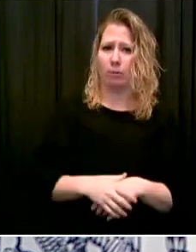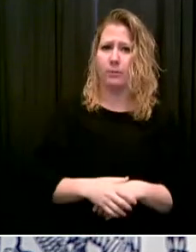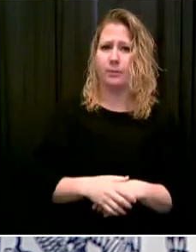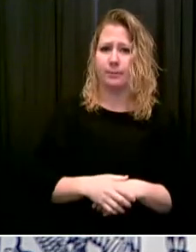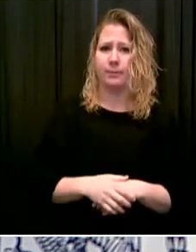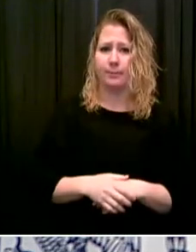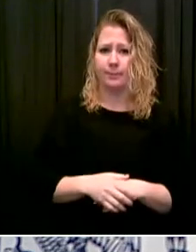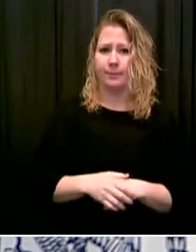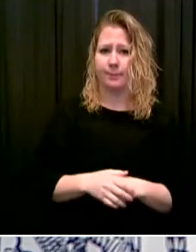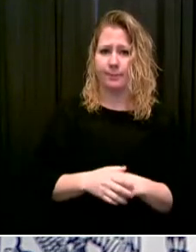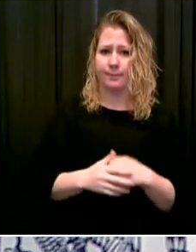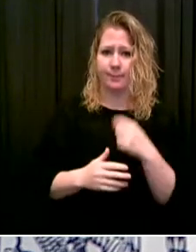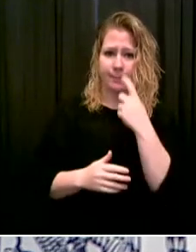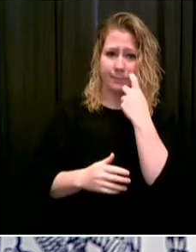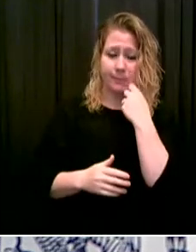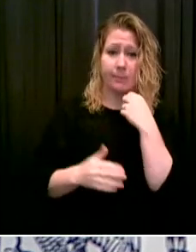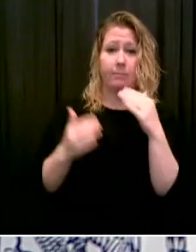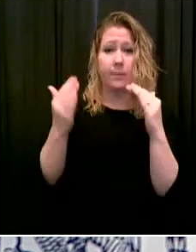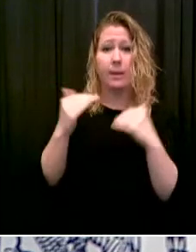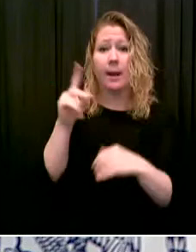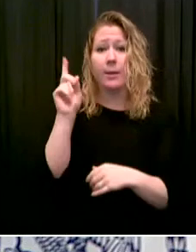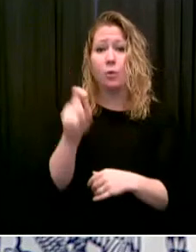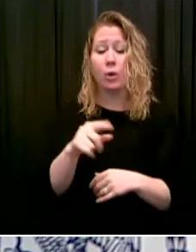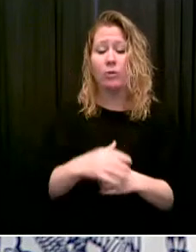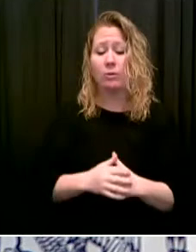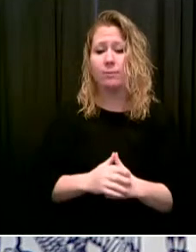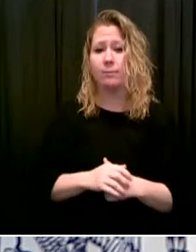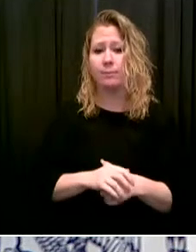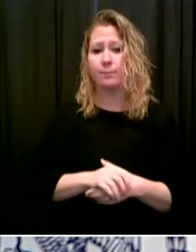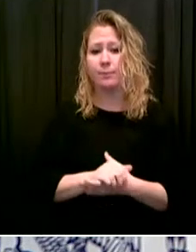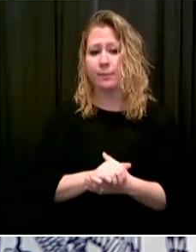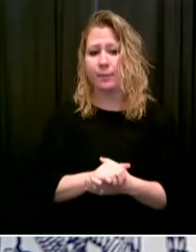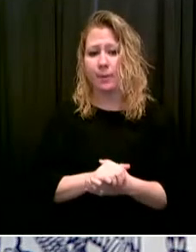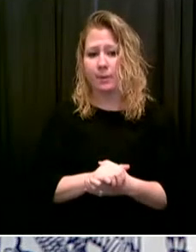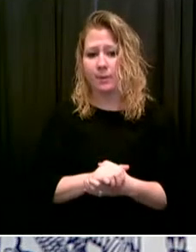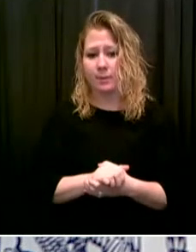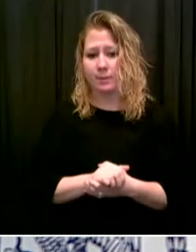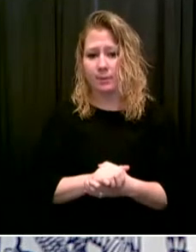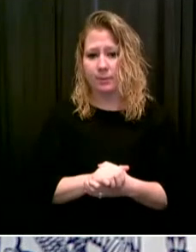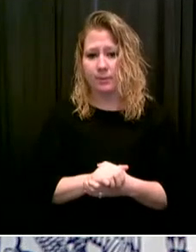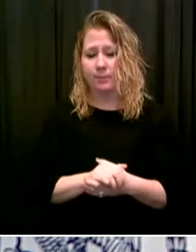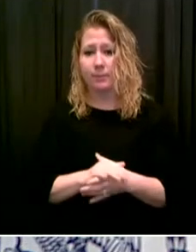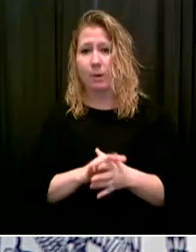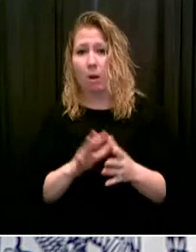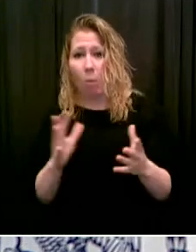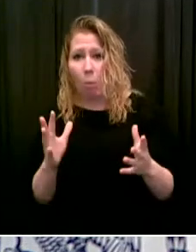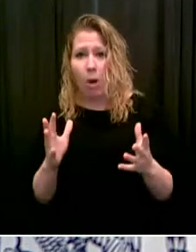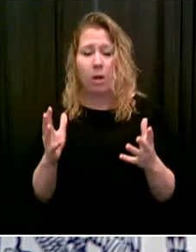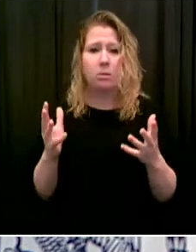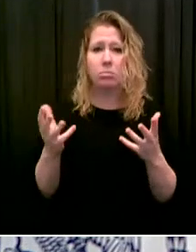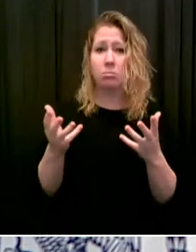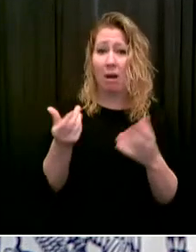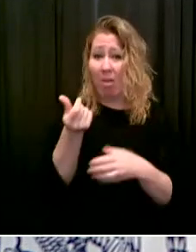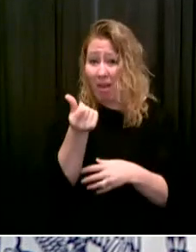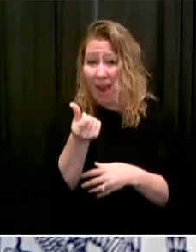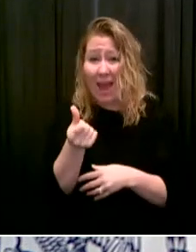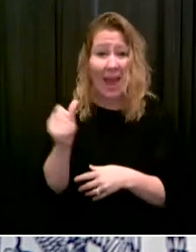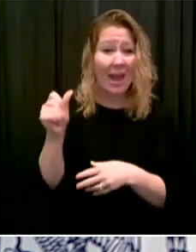What are the issues? Which areas are